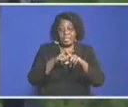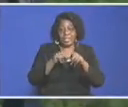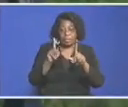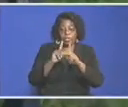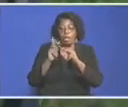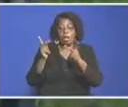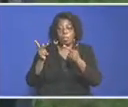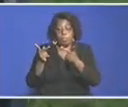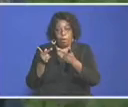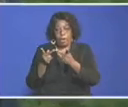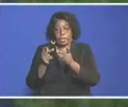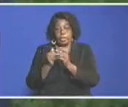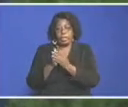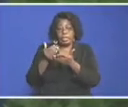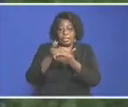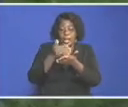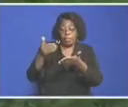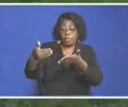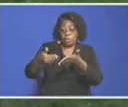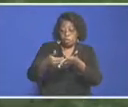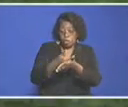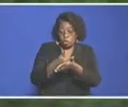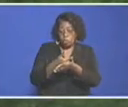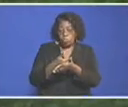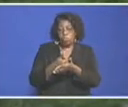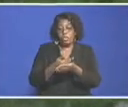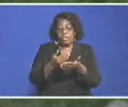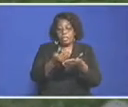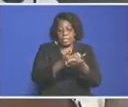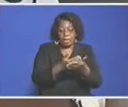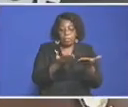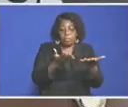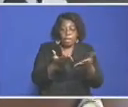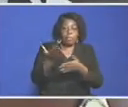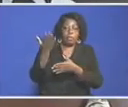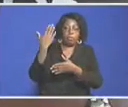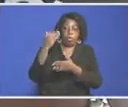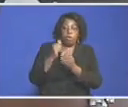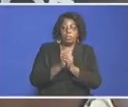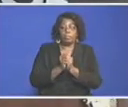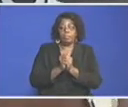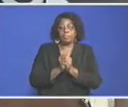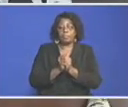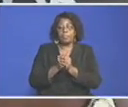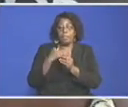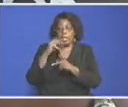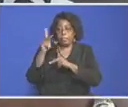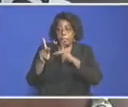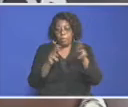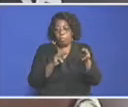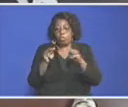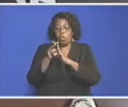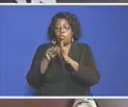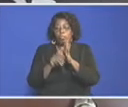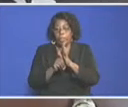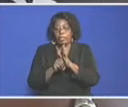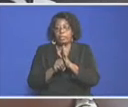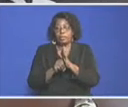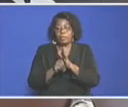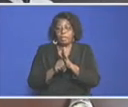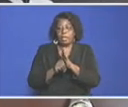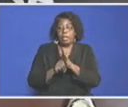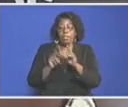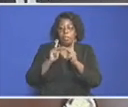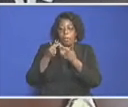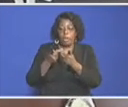party umbrellas. Some are new, others have been here before. I ran with the People's Movement, TPM, the party with the key for the